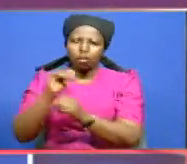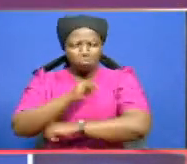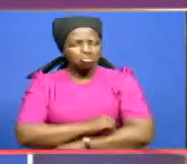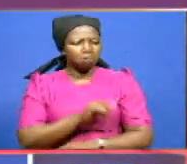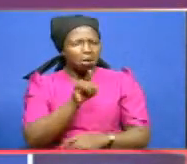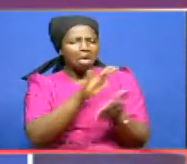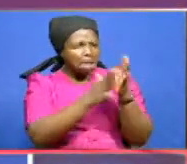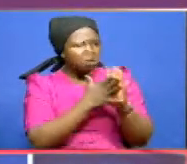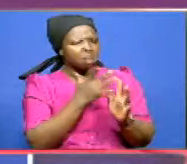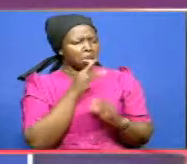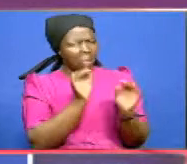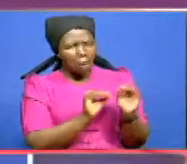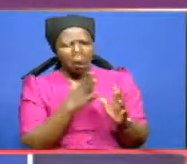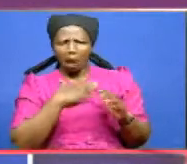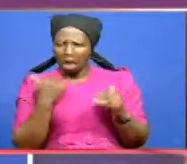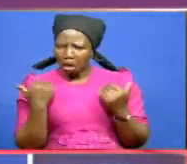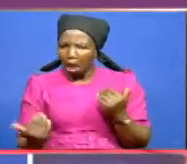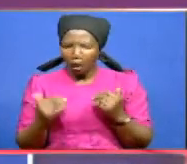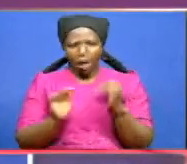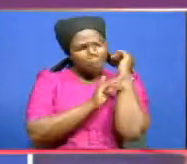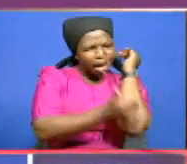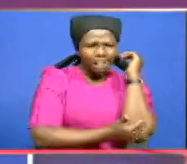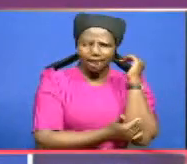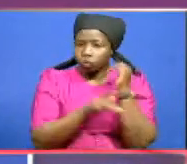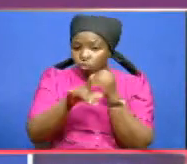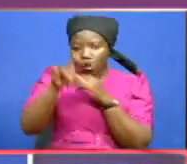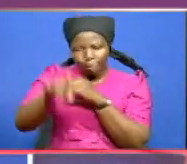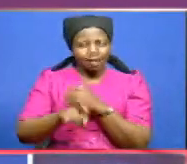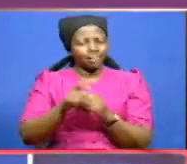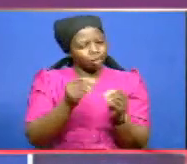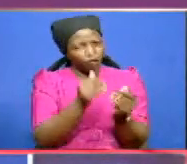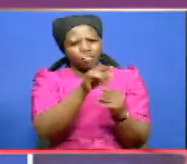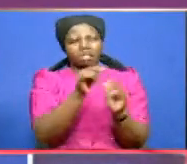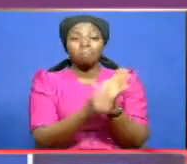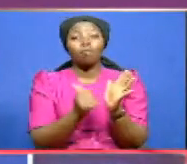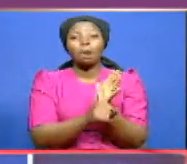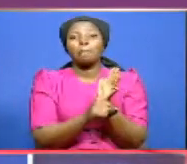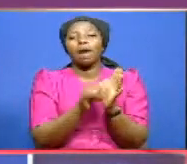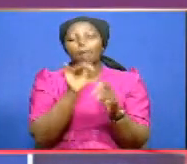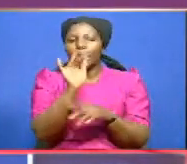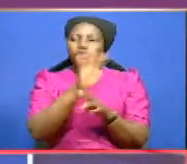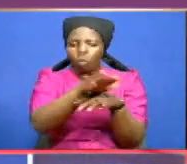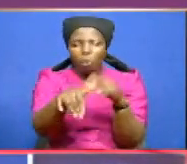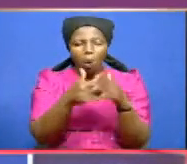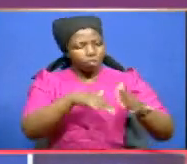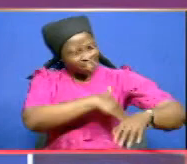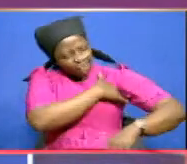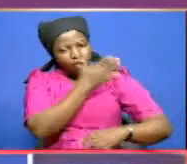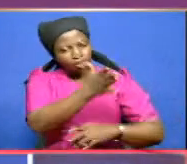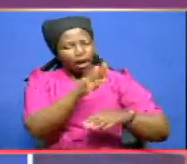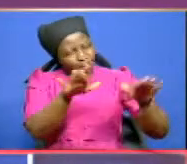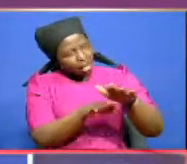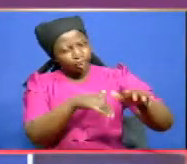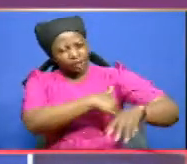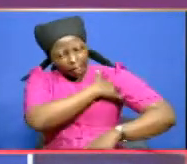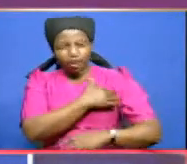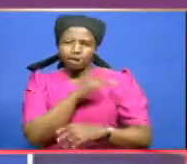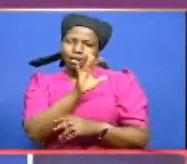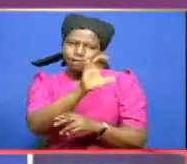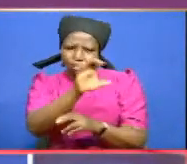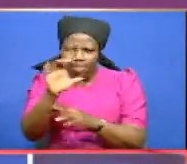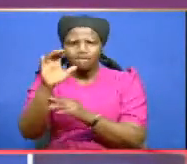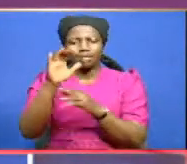child is pregnant and so on, it is you who will have to deal with them. I am asking all chiefs who are here, assistant chiefs, DCCs, county